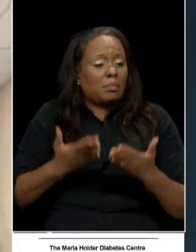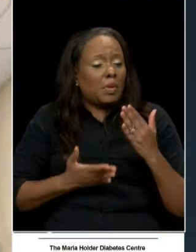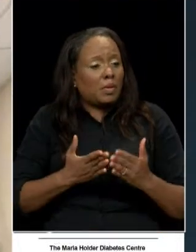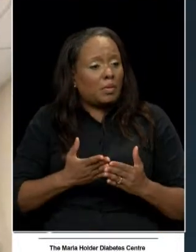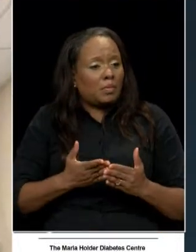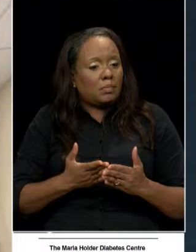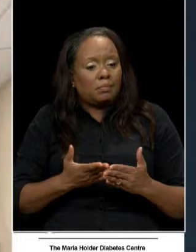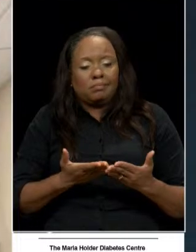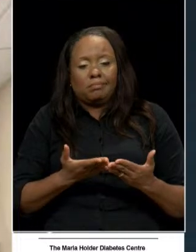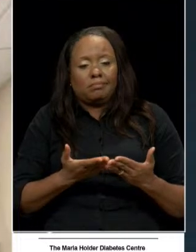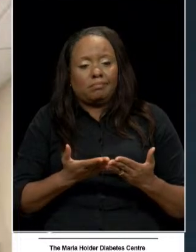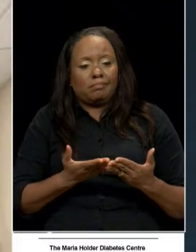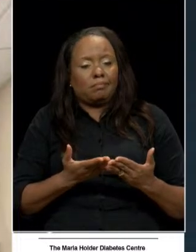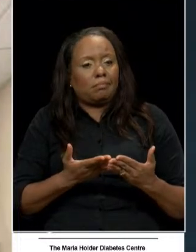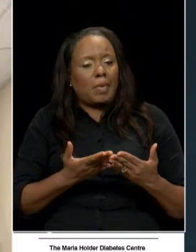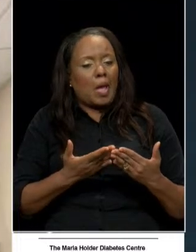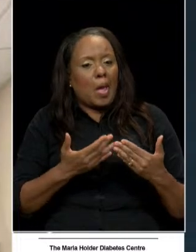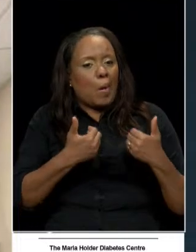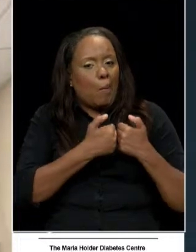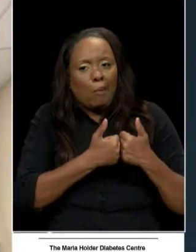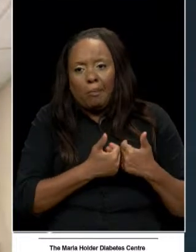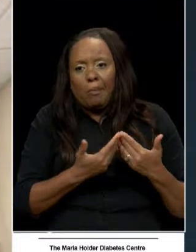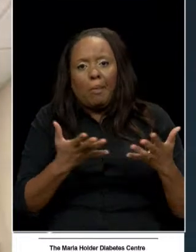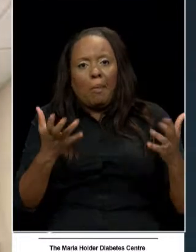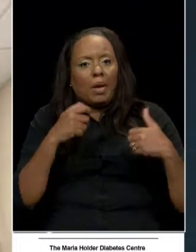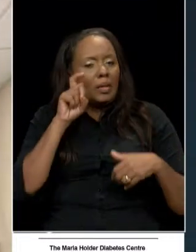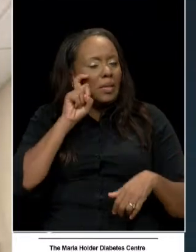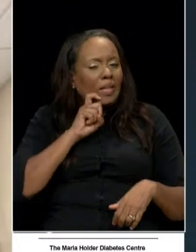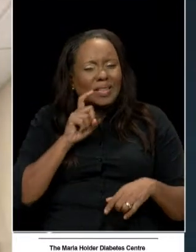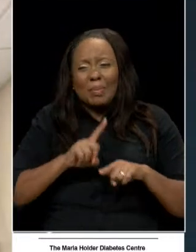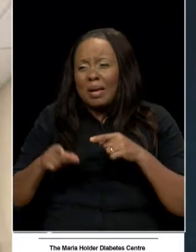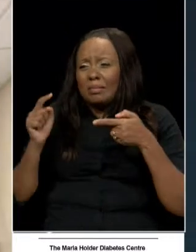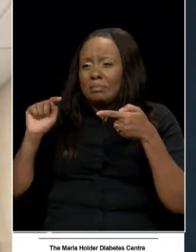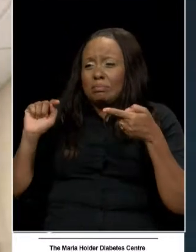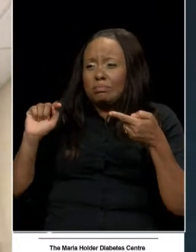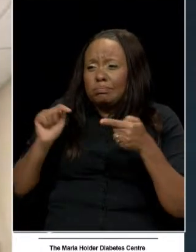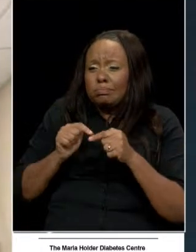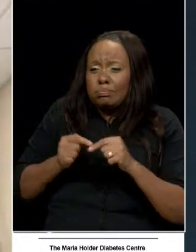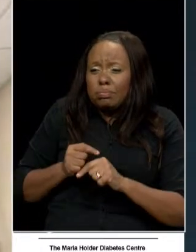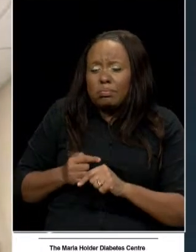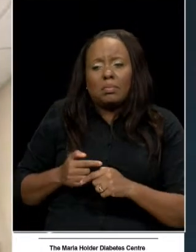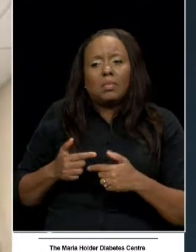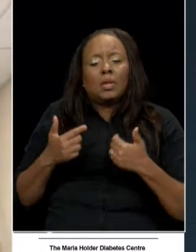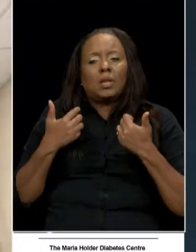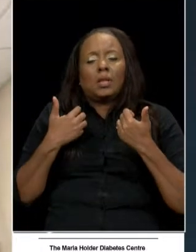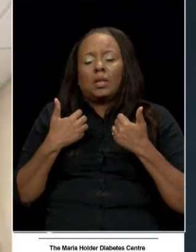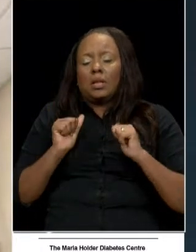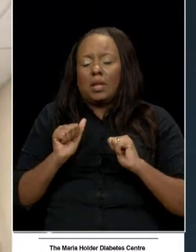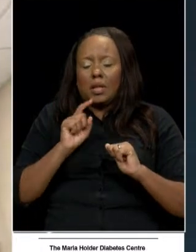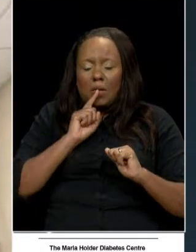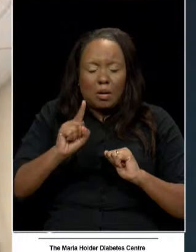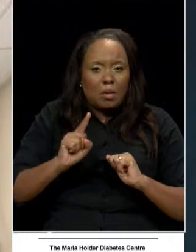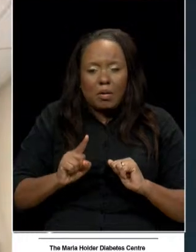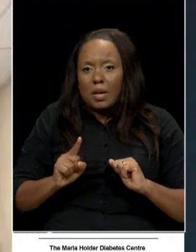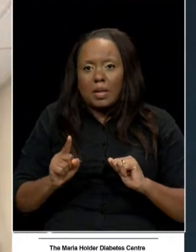have pain and discomfort. I don't want to have sex, and it just spirals and spirals. So you got to really try to break that psychological